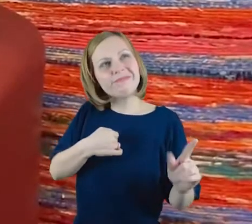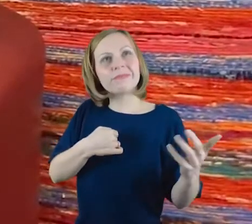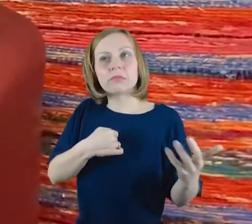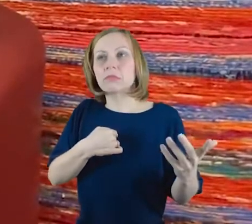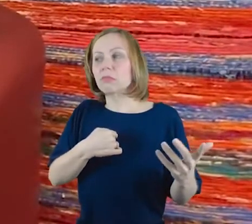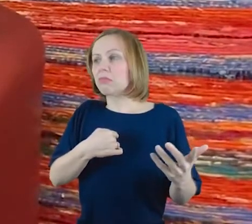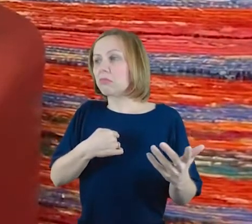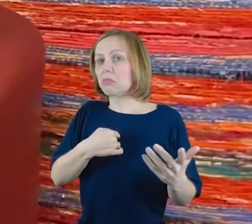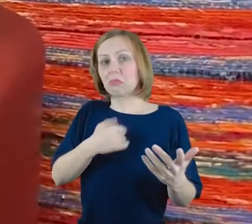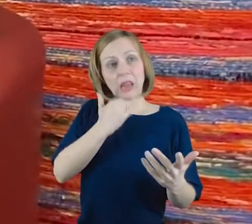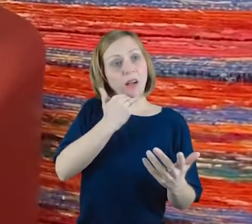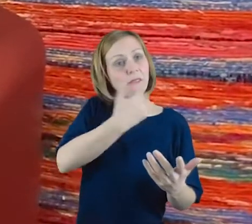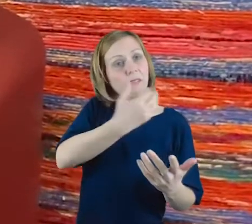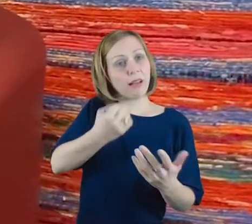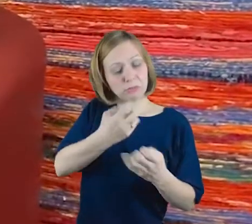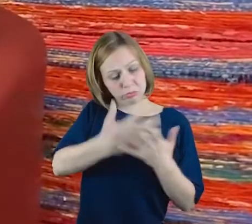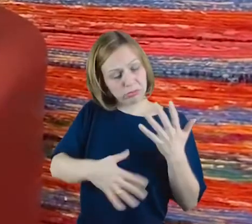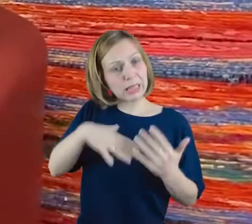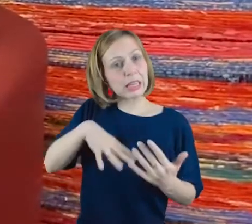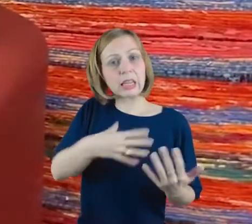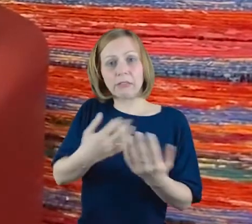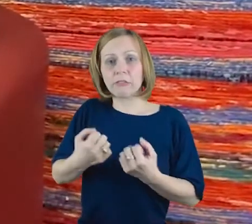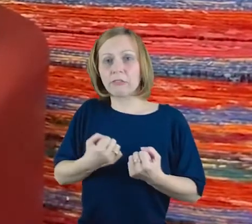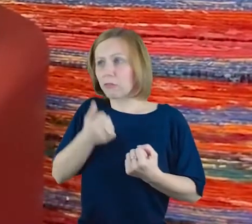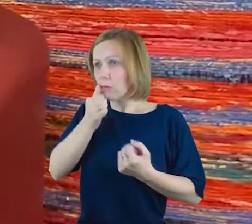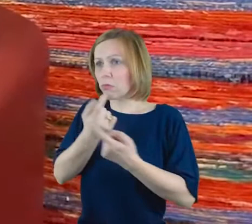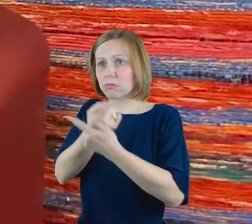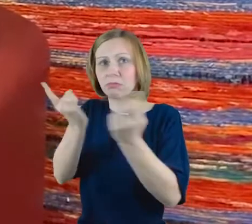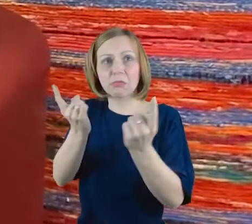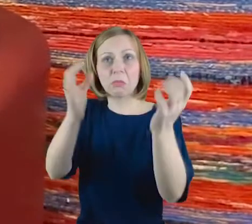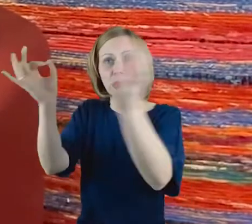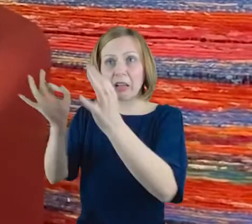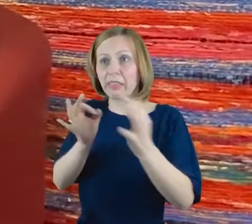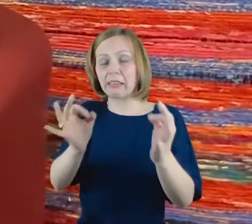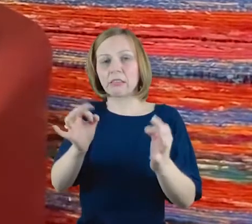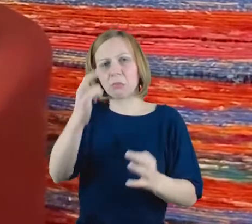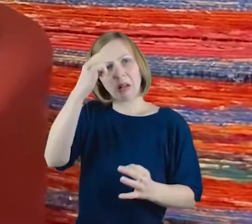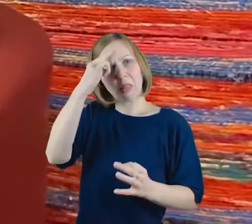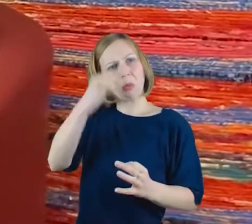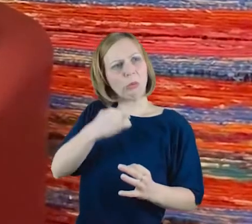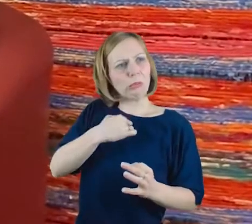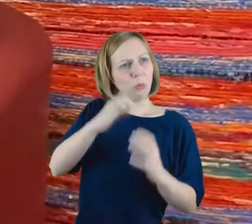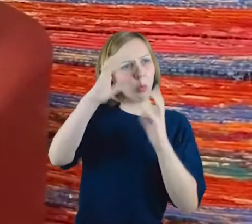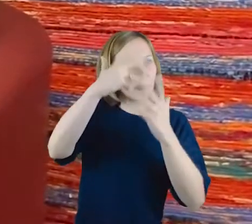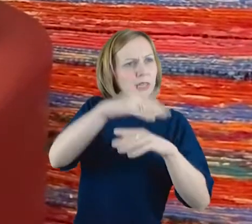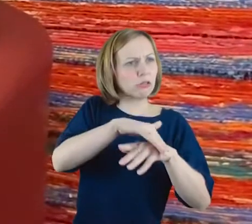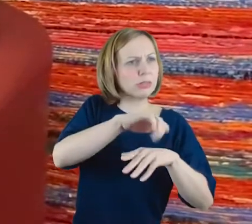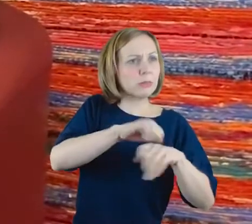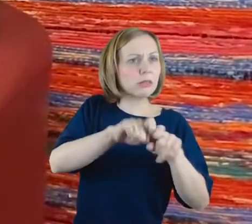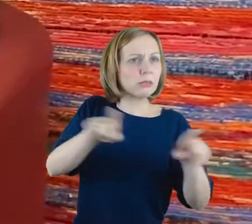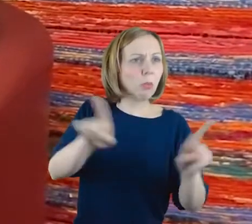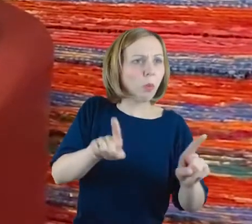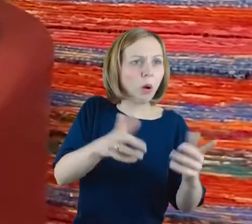I've got what I need. And like I said, there's a lot of people out there with that. And I actually was quite worried what Christmas was going to be like,